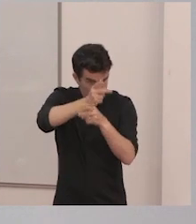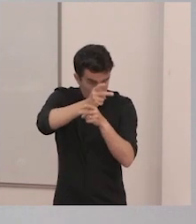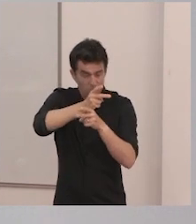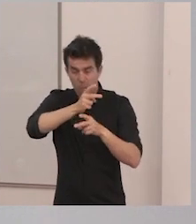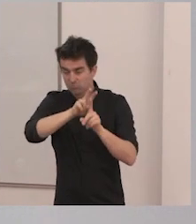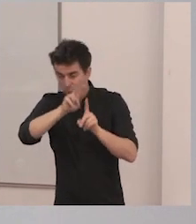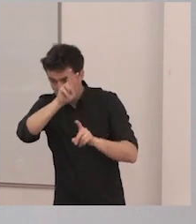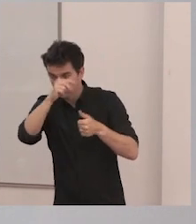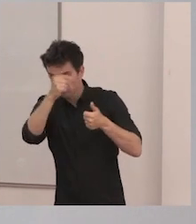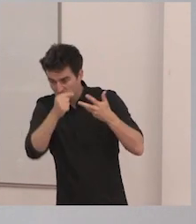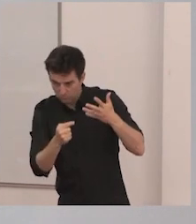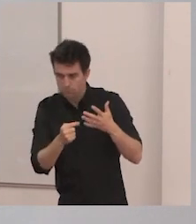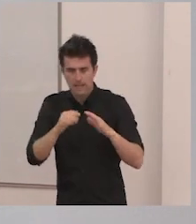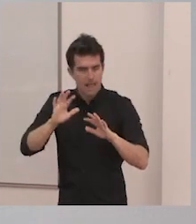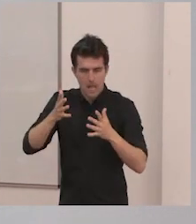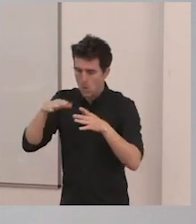others.